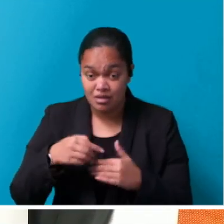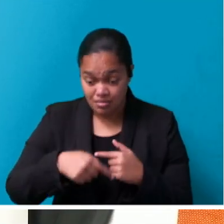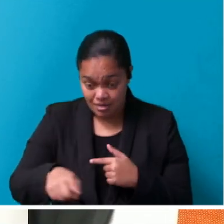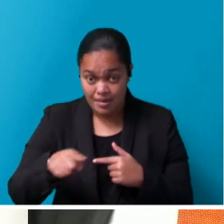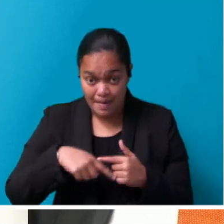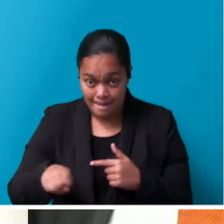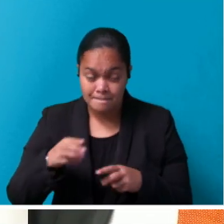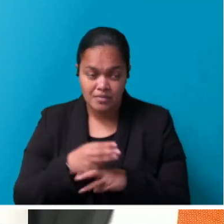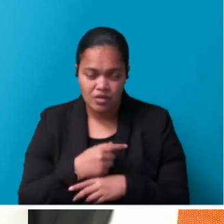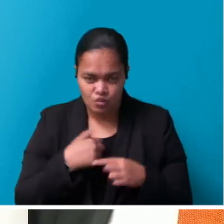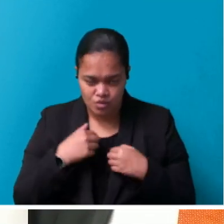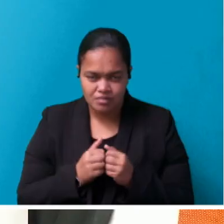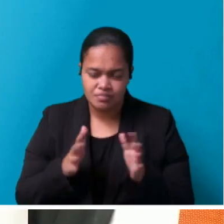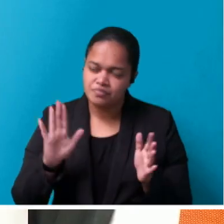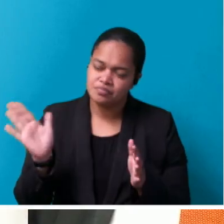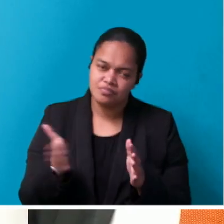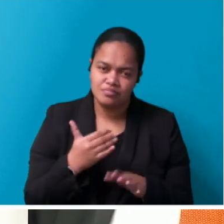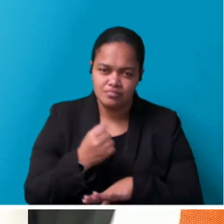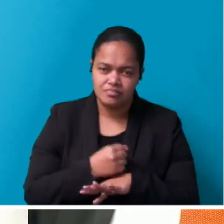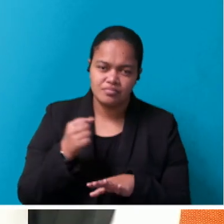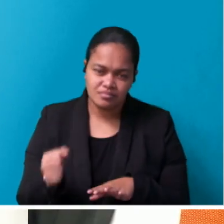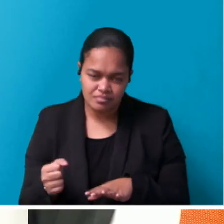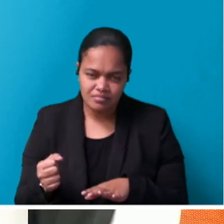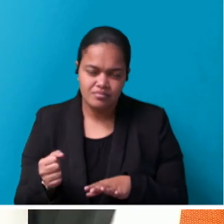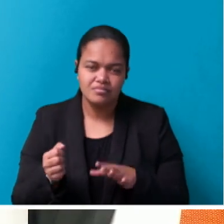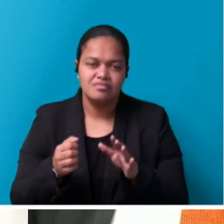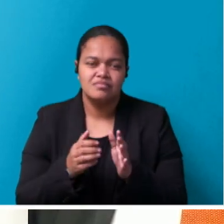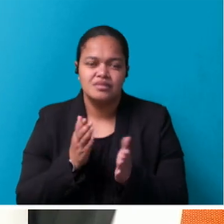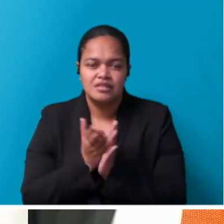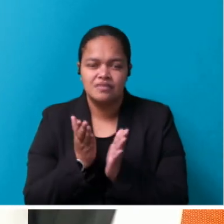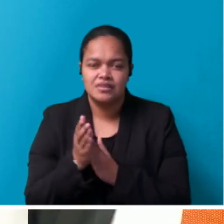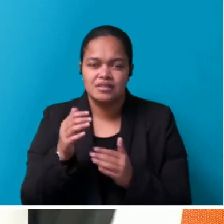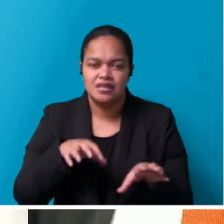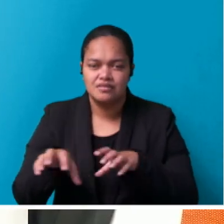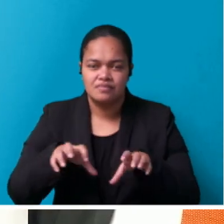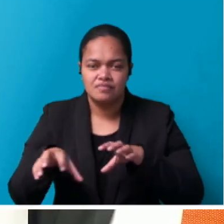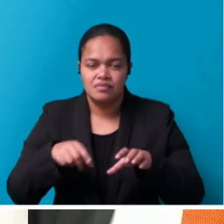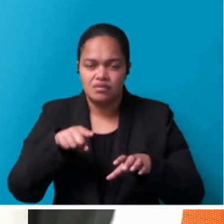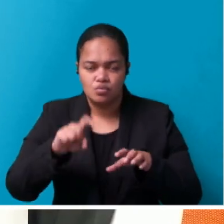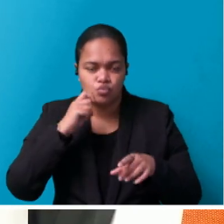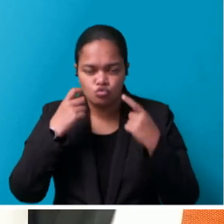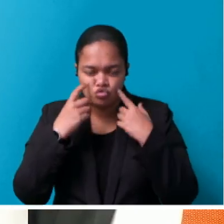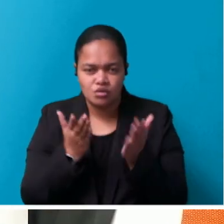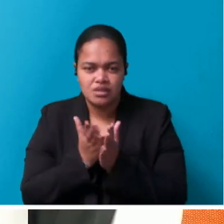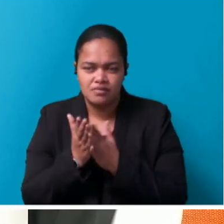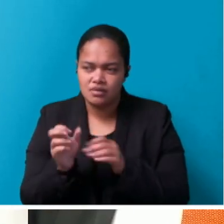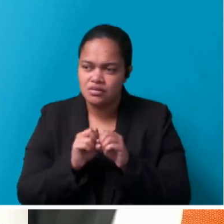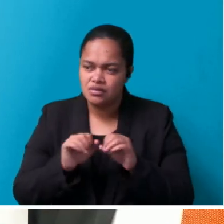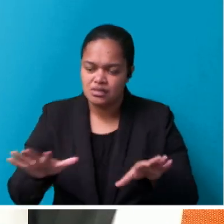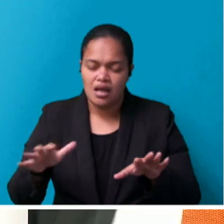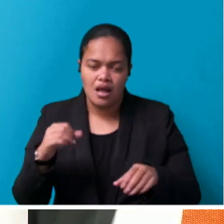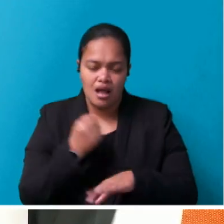will embark on a whole-of-government service mapping exercise. This stocktake will assess the existing services across government